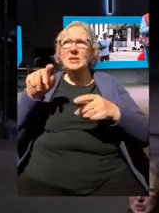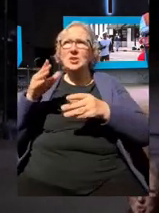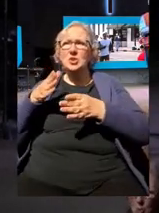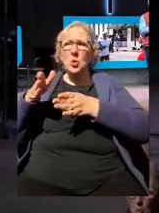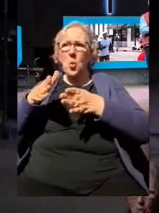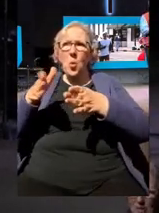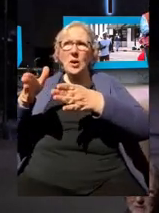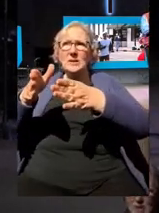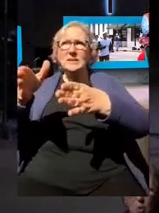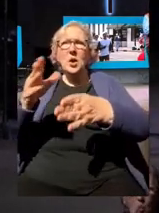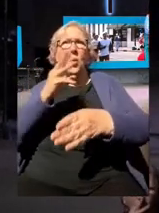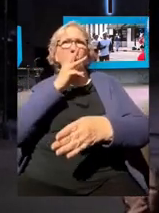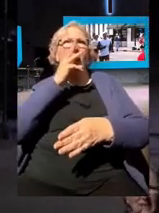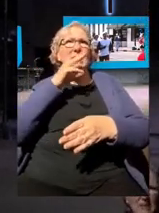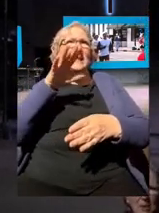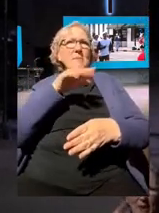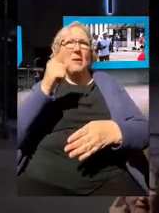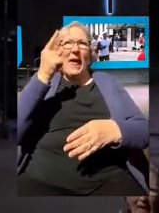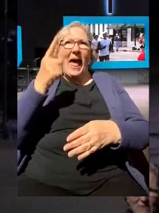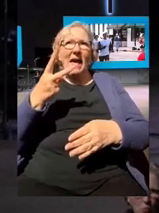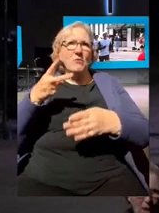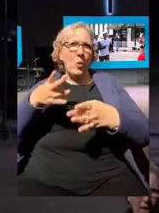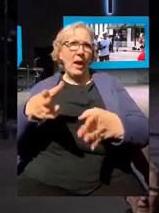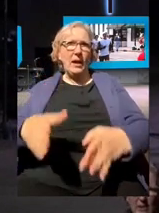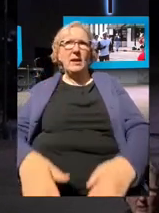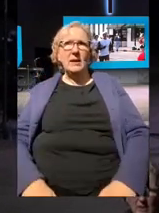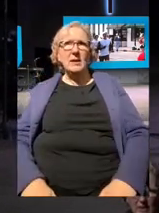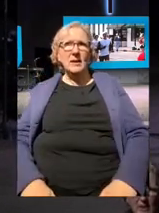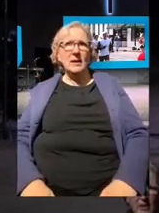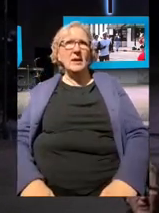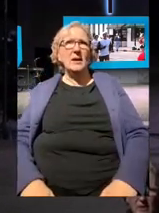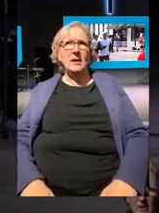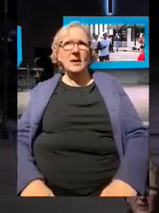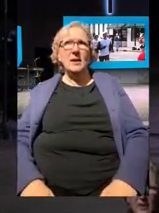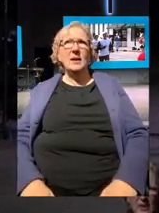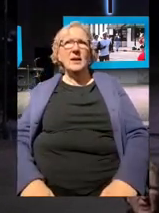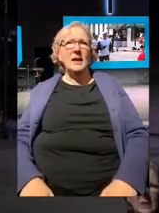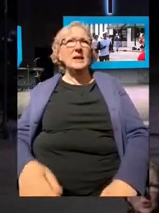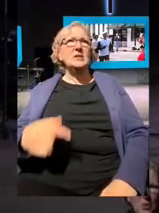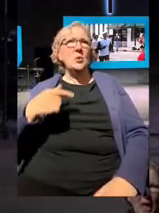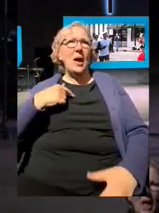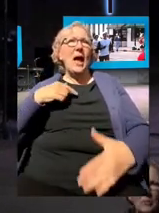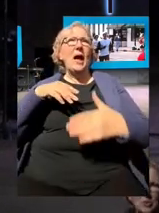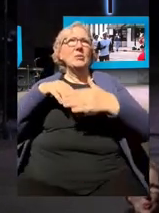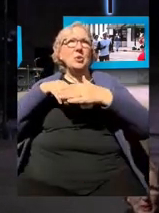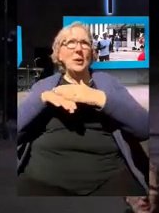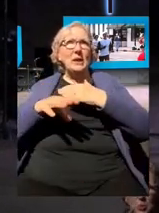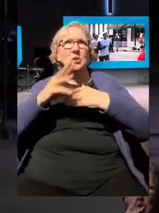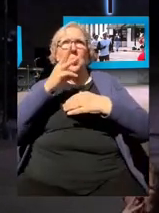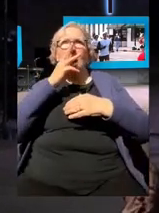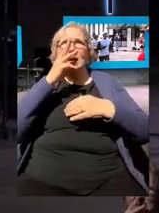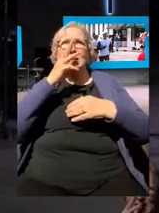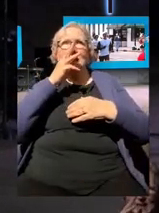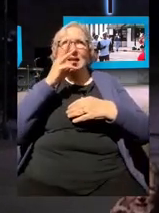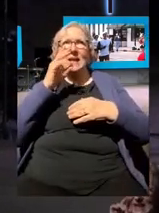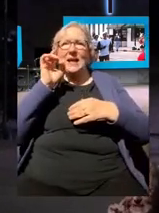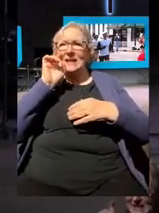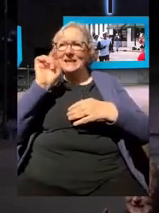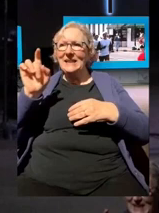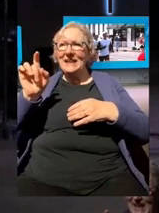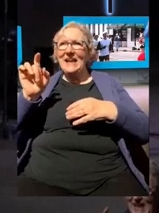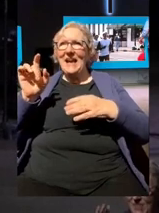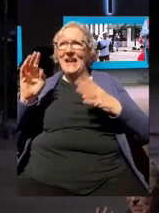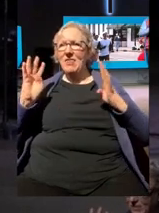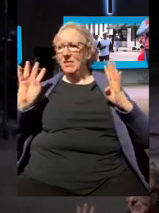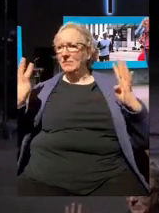It's basically the halfway point of the race. And as I was entering the town, I could tell in the crowd that